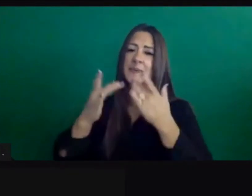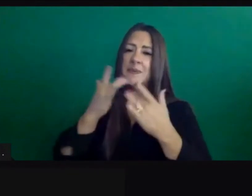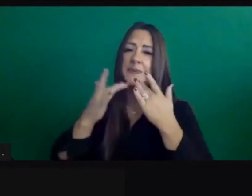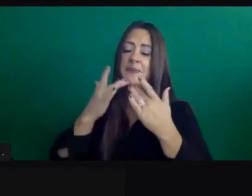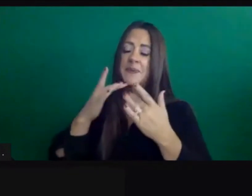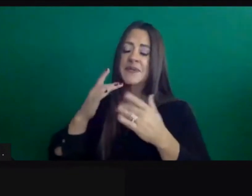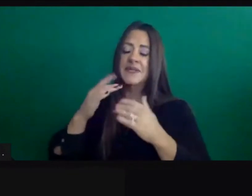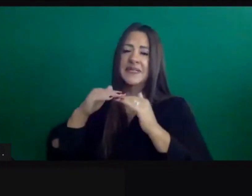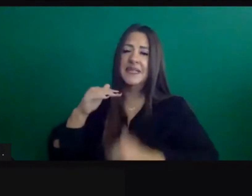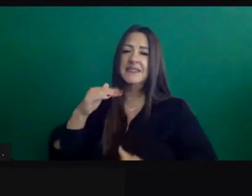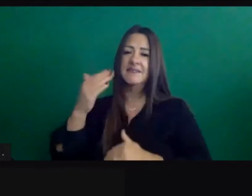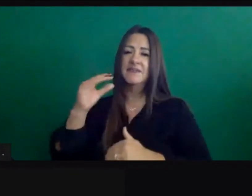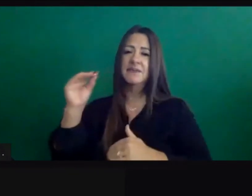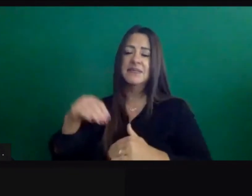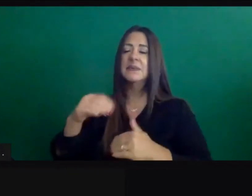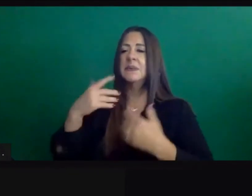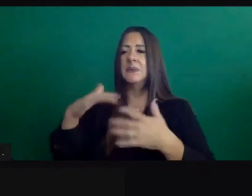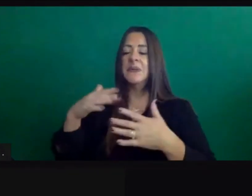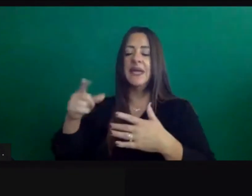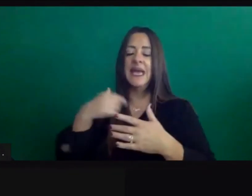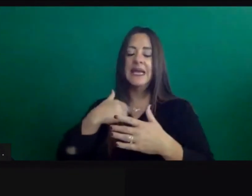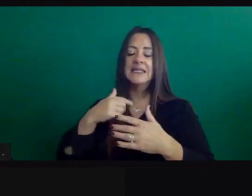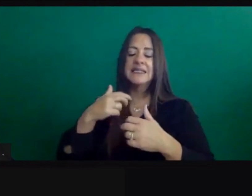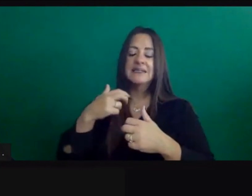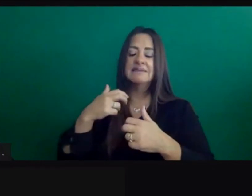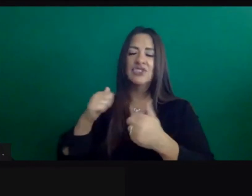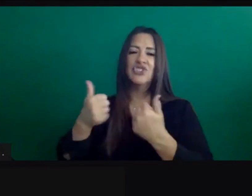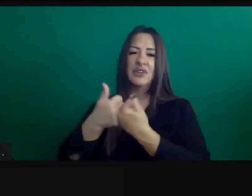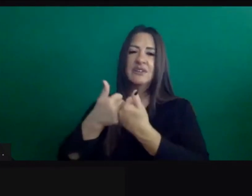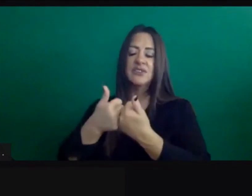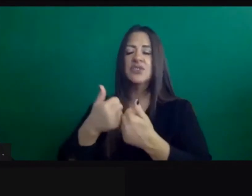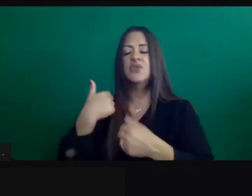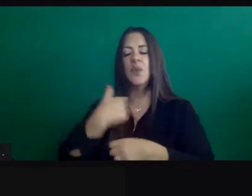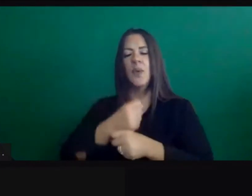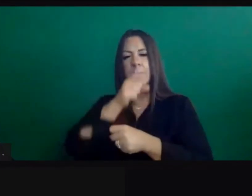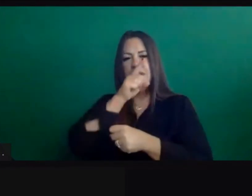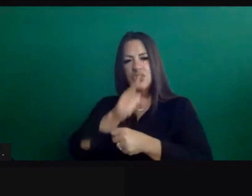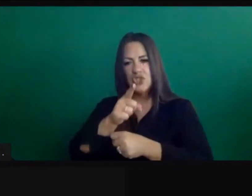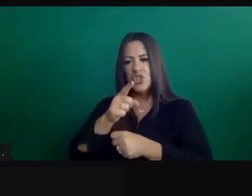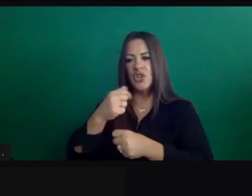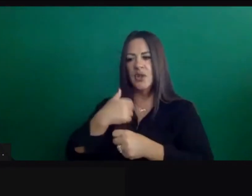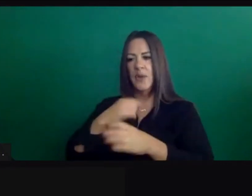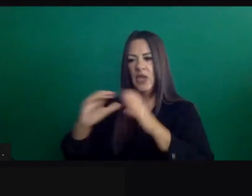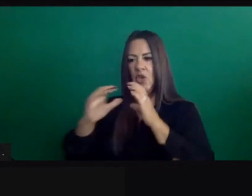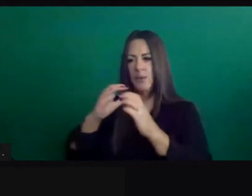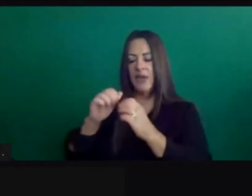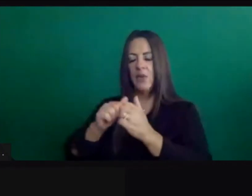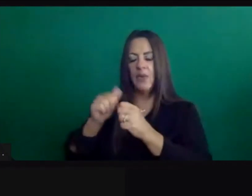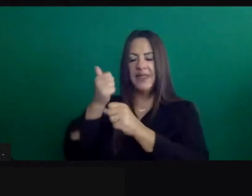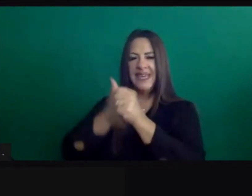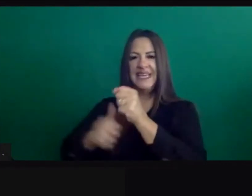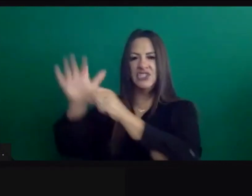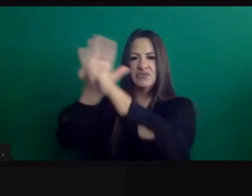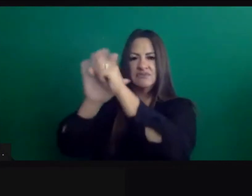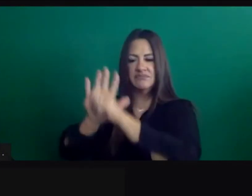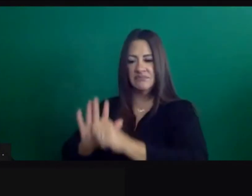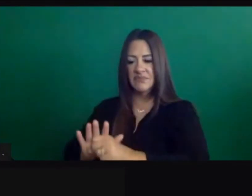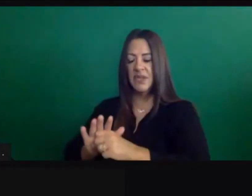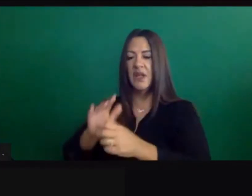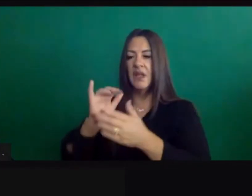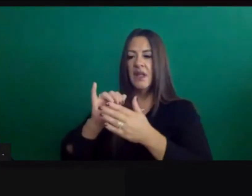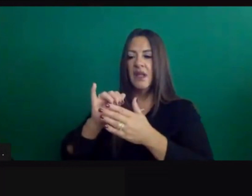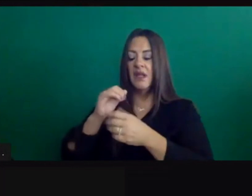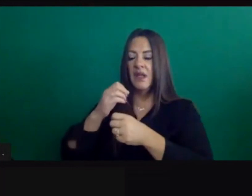pretty significant. So trying to work with those different partners to make sure that we land in a place that